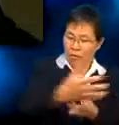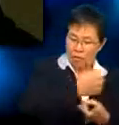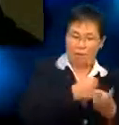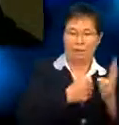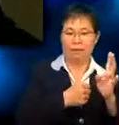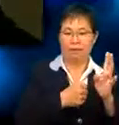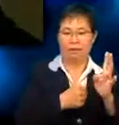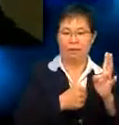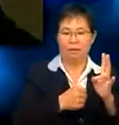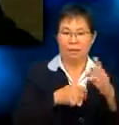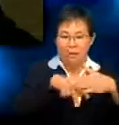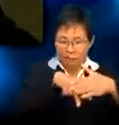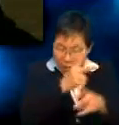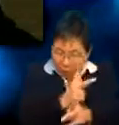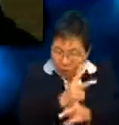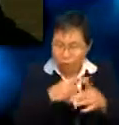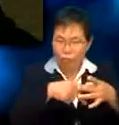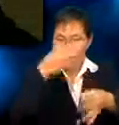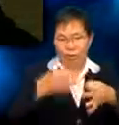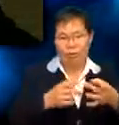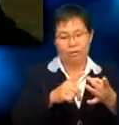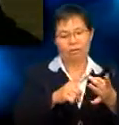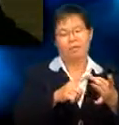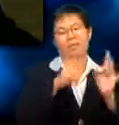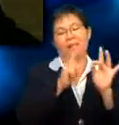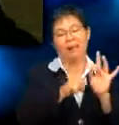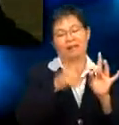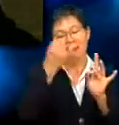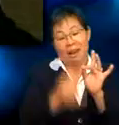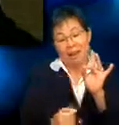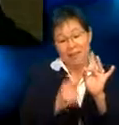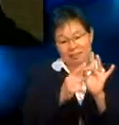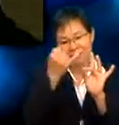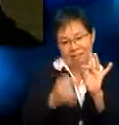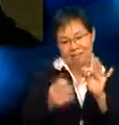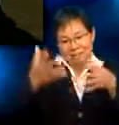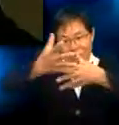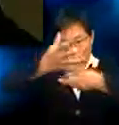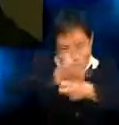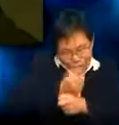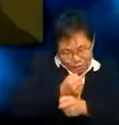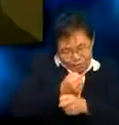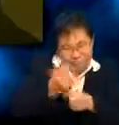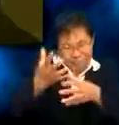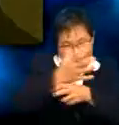the precautions to take, if any, and finally, the conclusion.